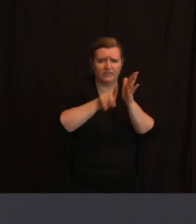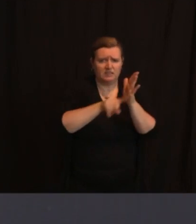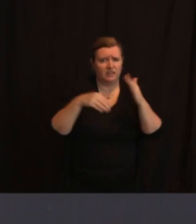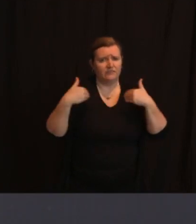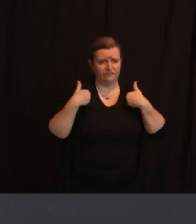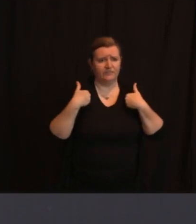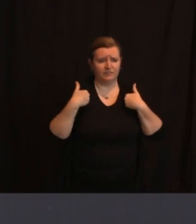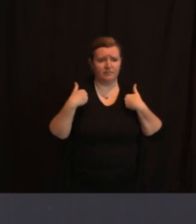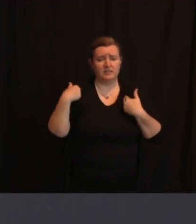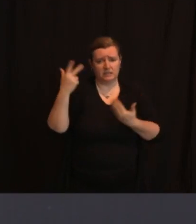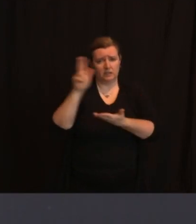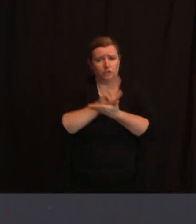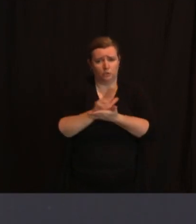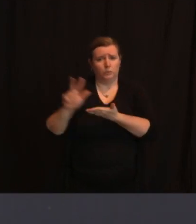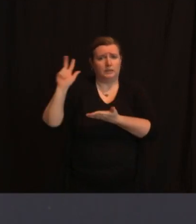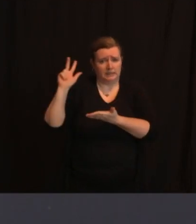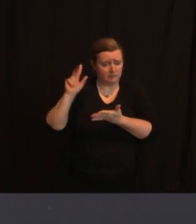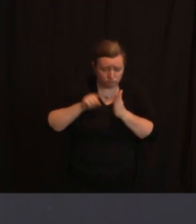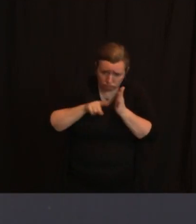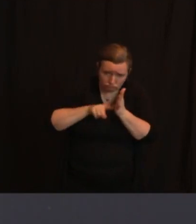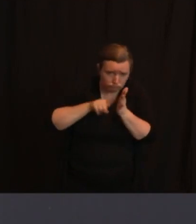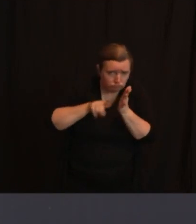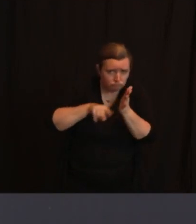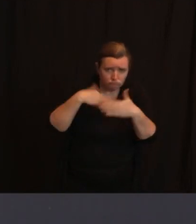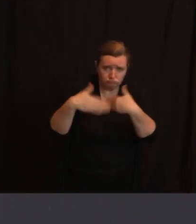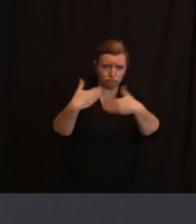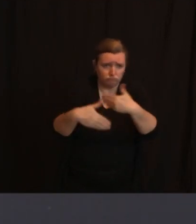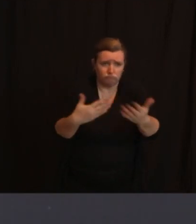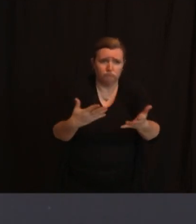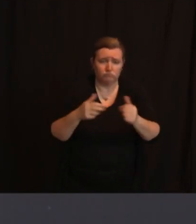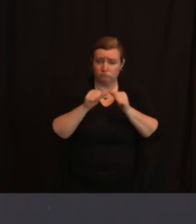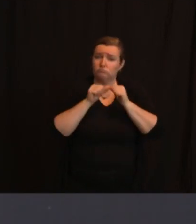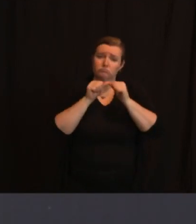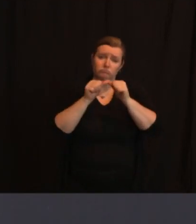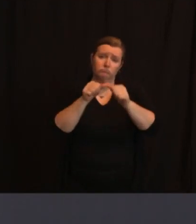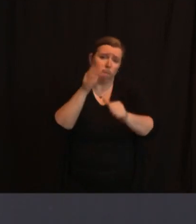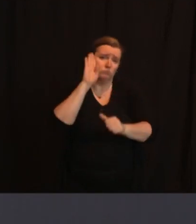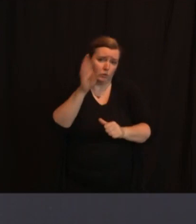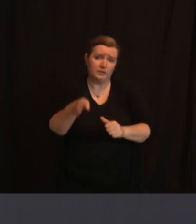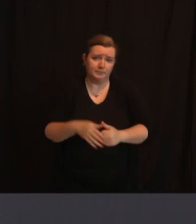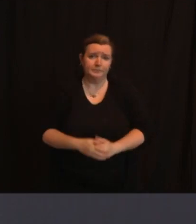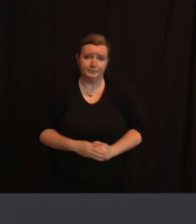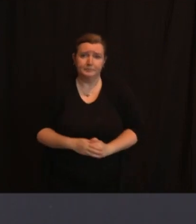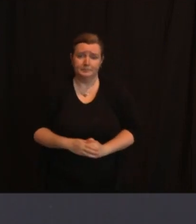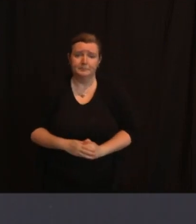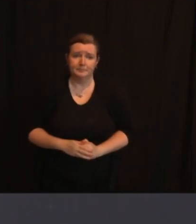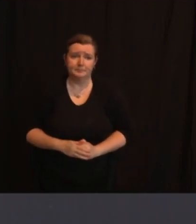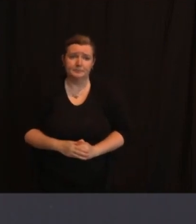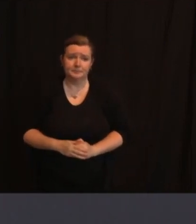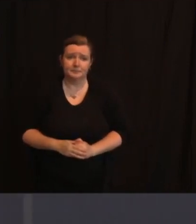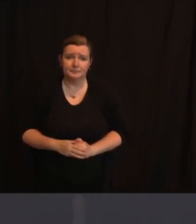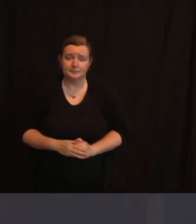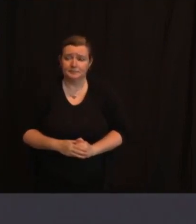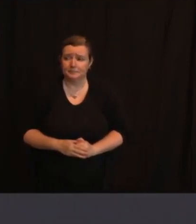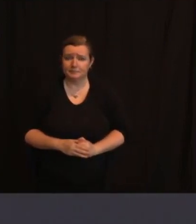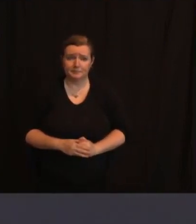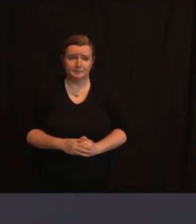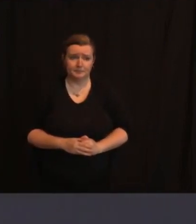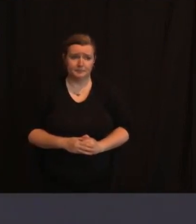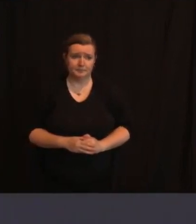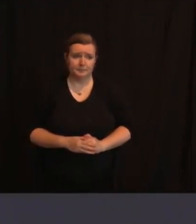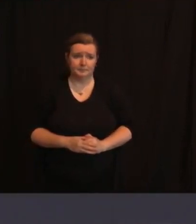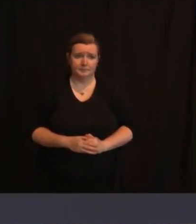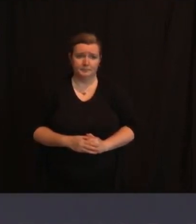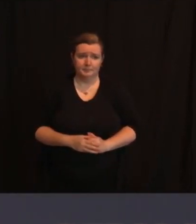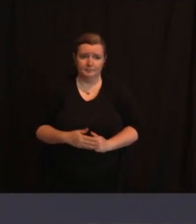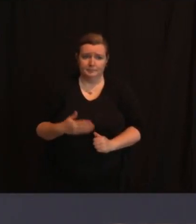investigative steps, and we'll continue to do that until our investigation is complete. Thank you for that. Thank you, sir. Sir,